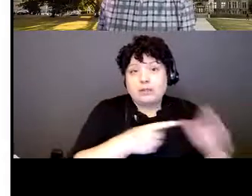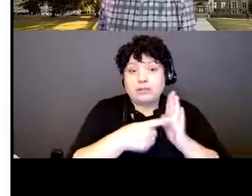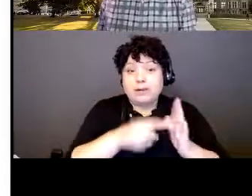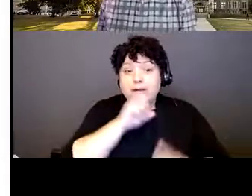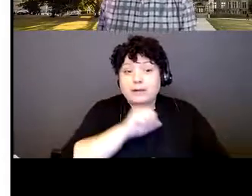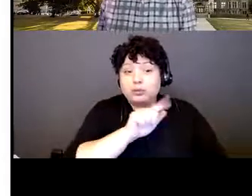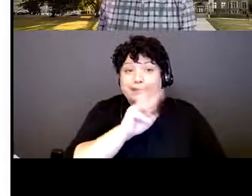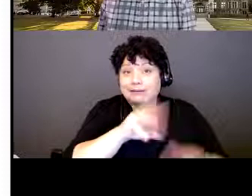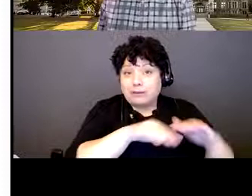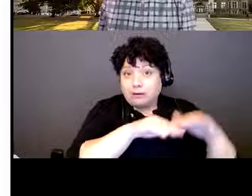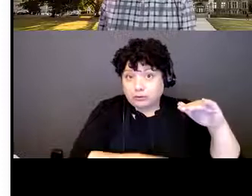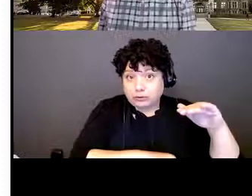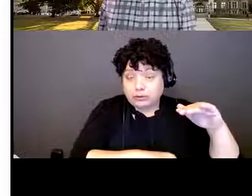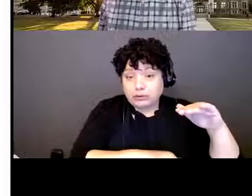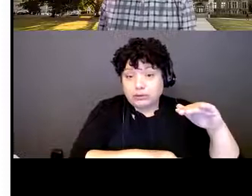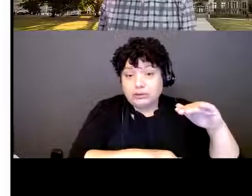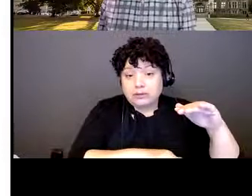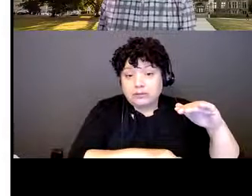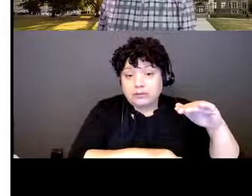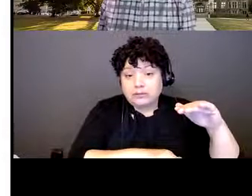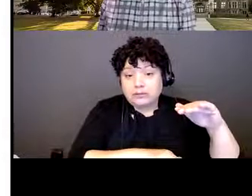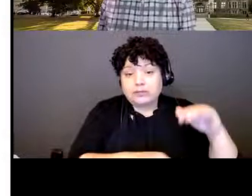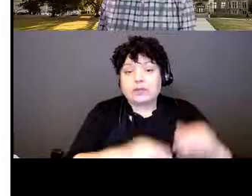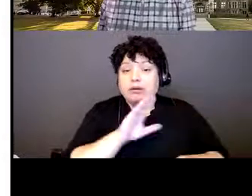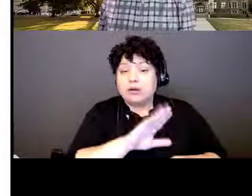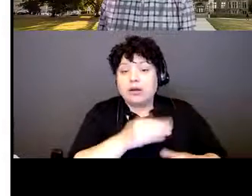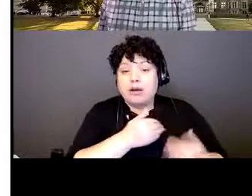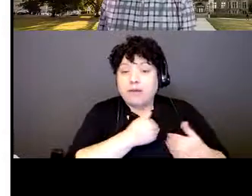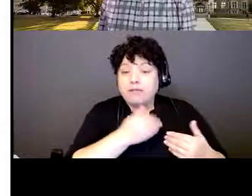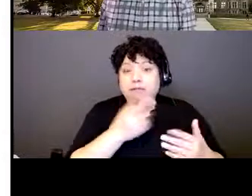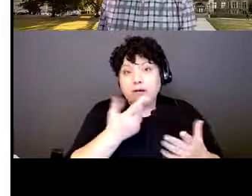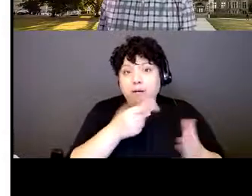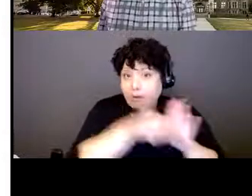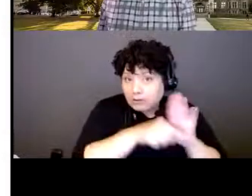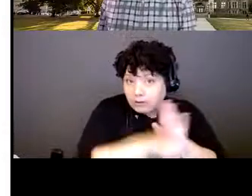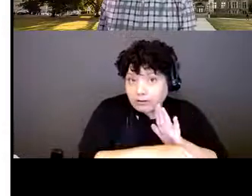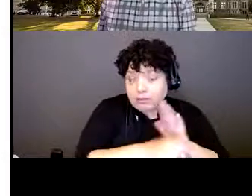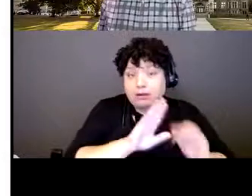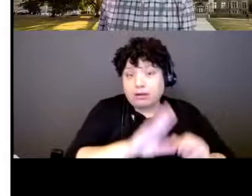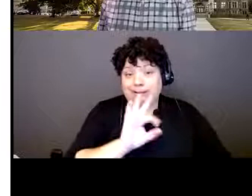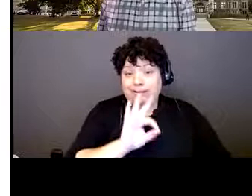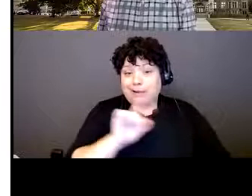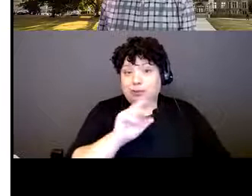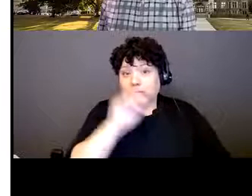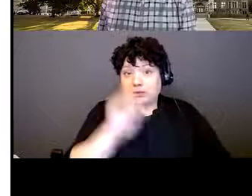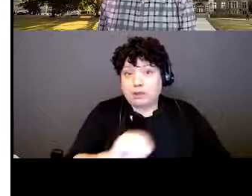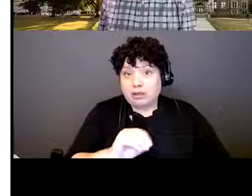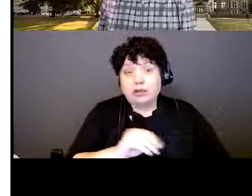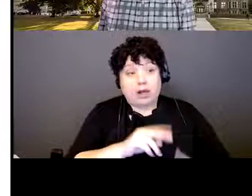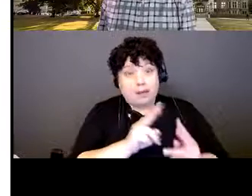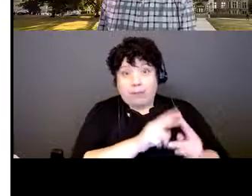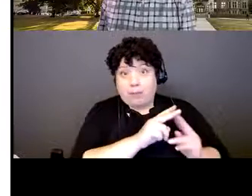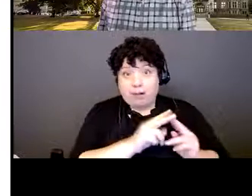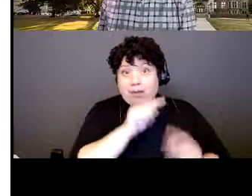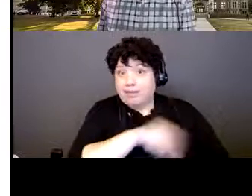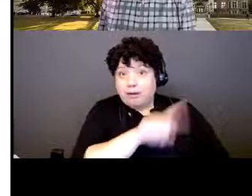age and younger, looking at homicides within that age group, 91% of those couples had 7 or